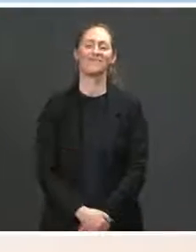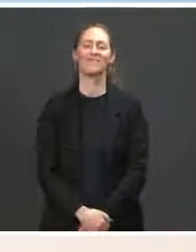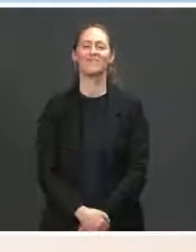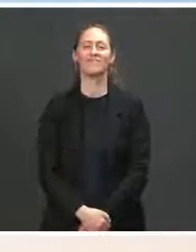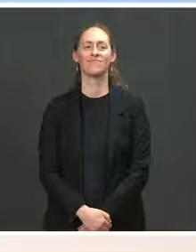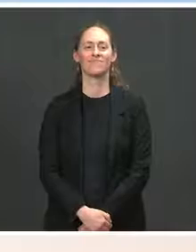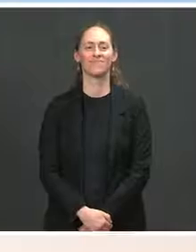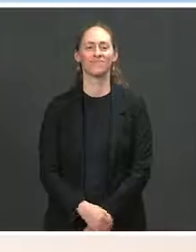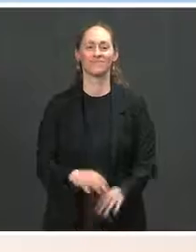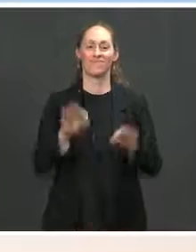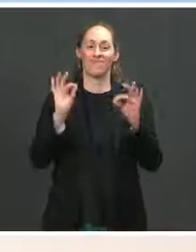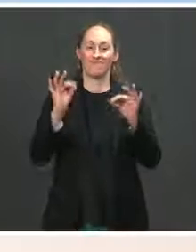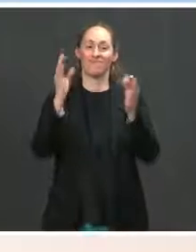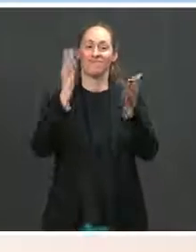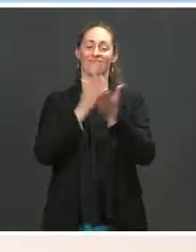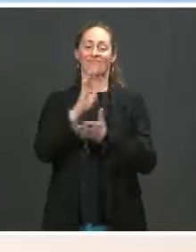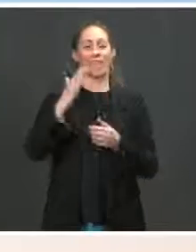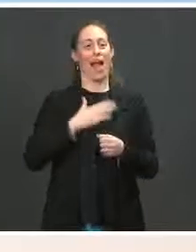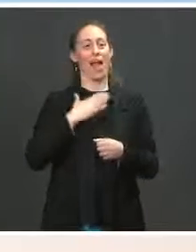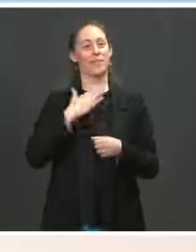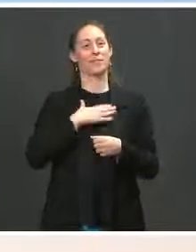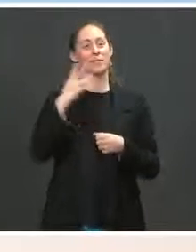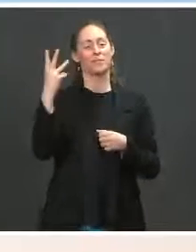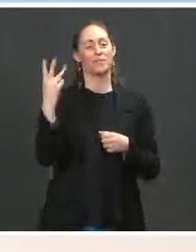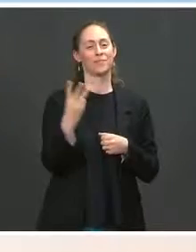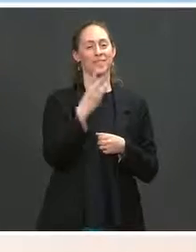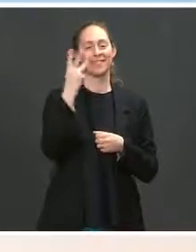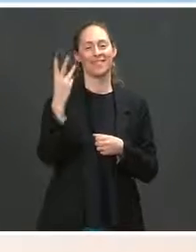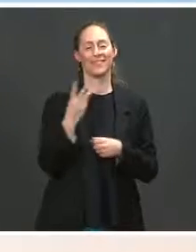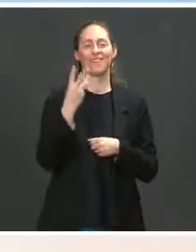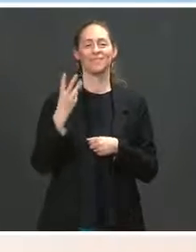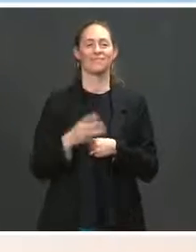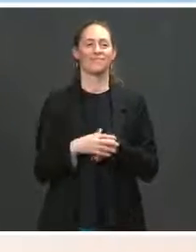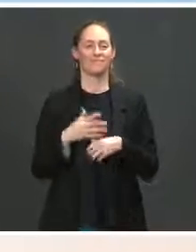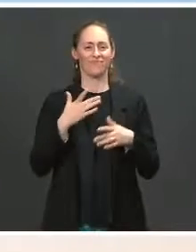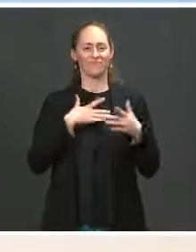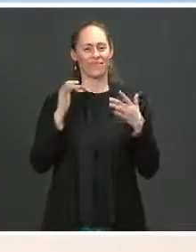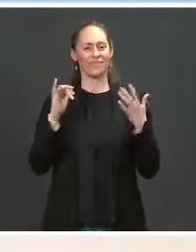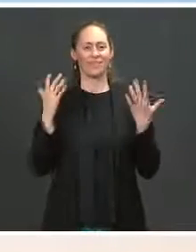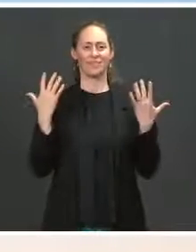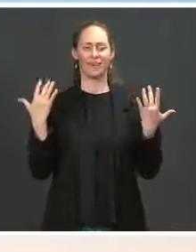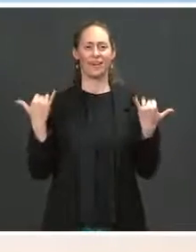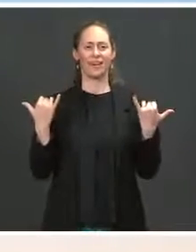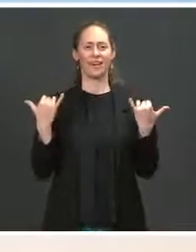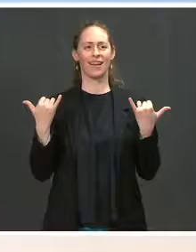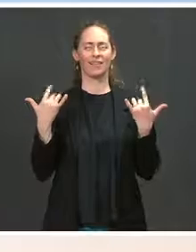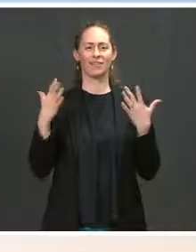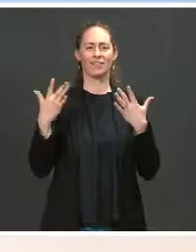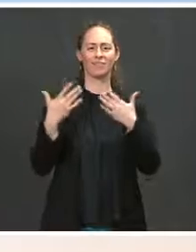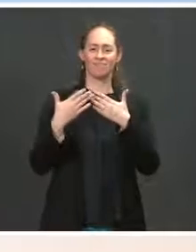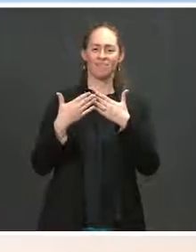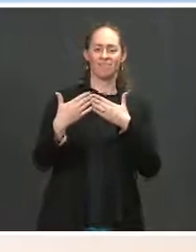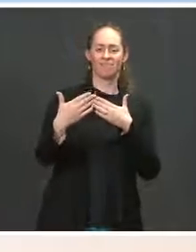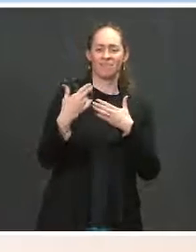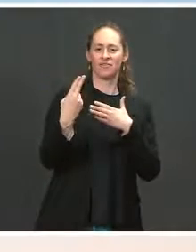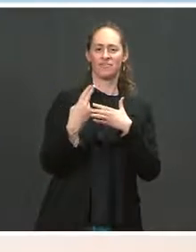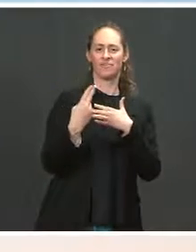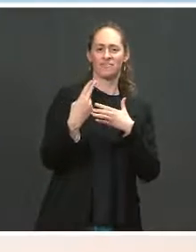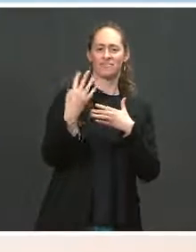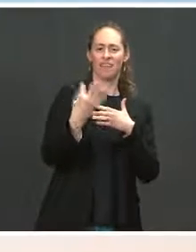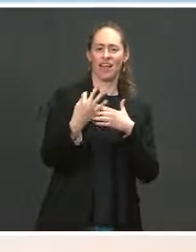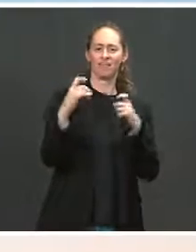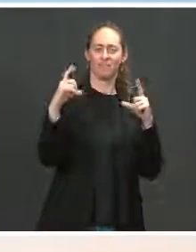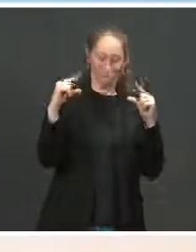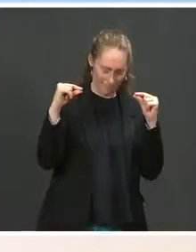Okay, happy Wednesday. Feels like it should be later than Wednesday in the week. I may be the only one who feels that way. Okay, a